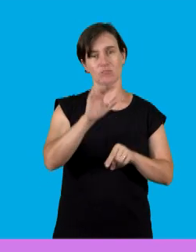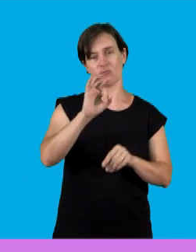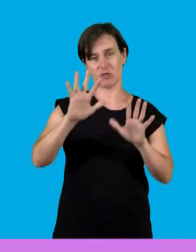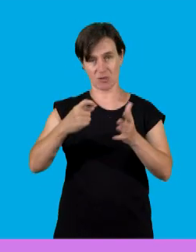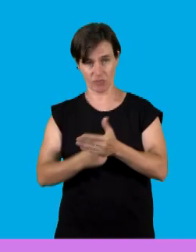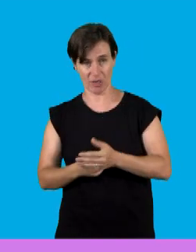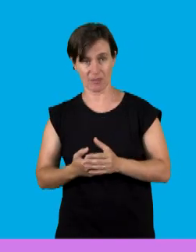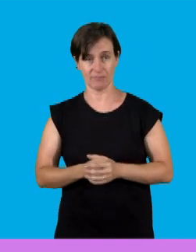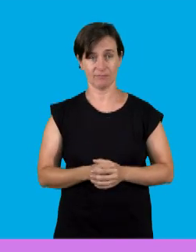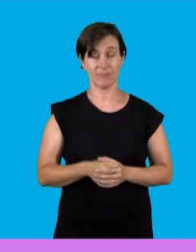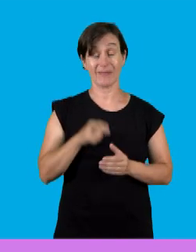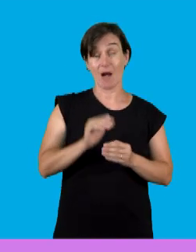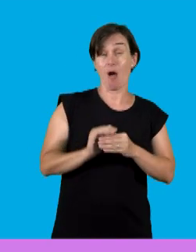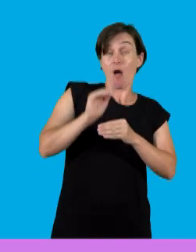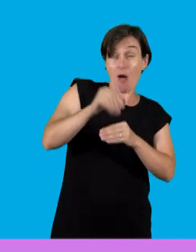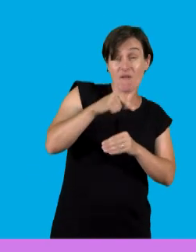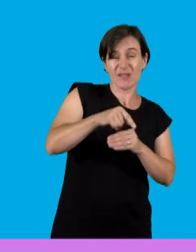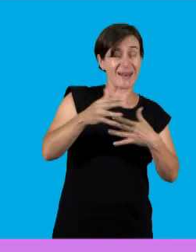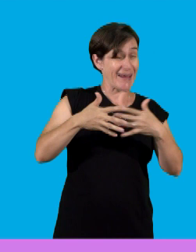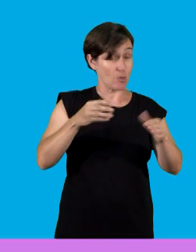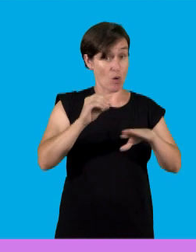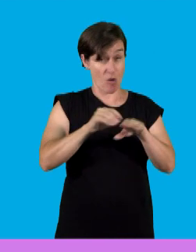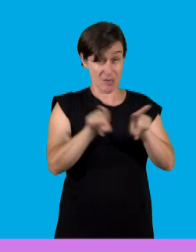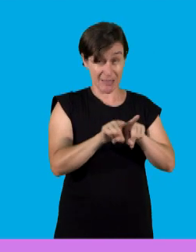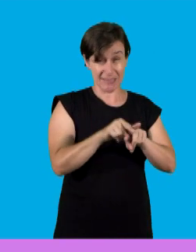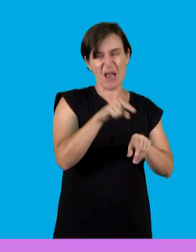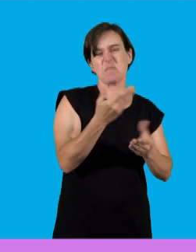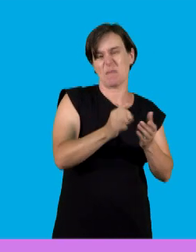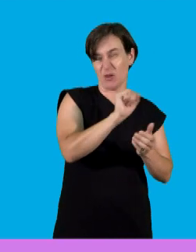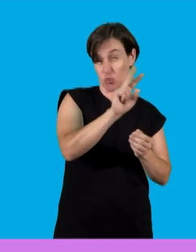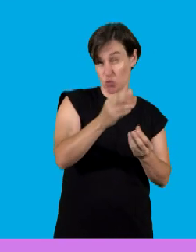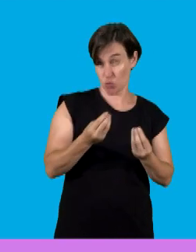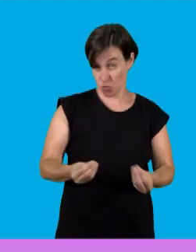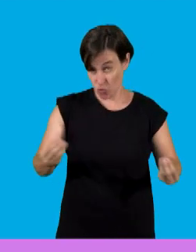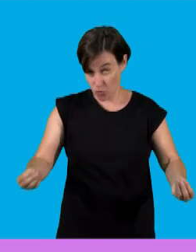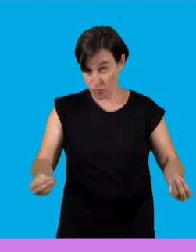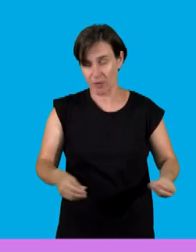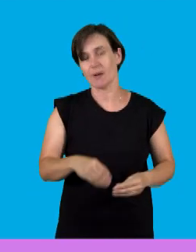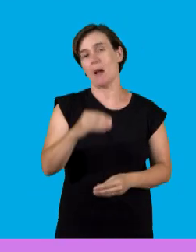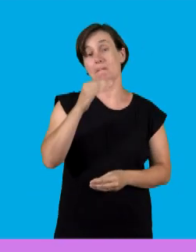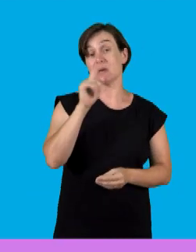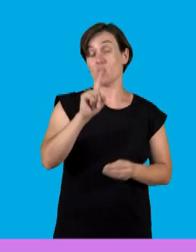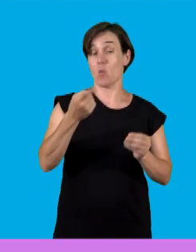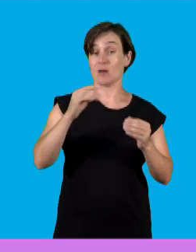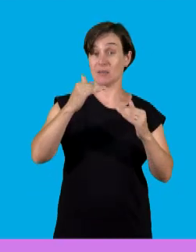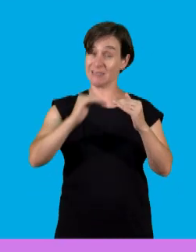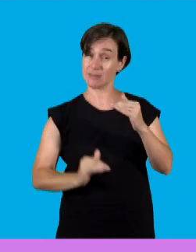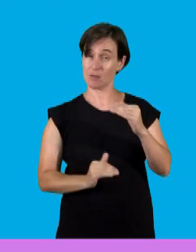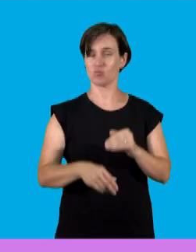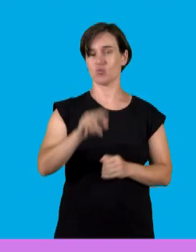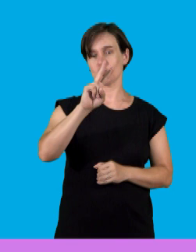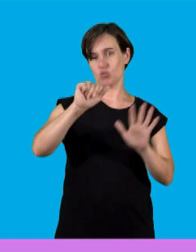of 310 rand. And then each additional dependent, that becomes now the children, will get